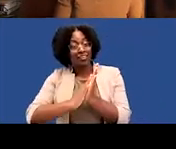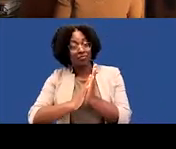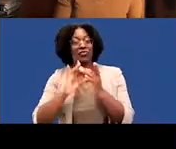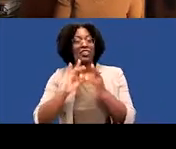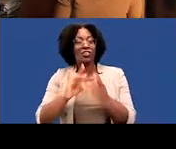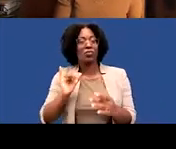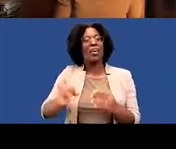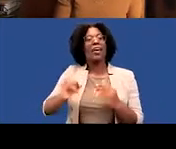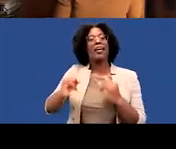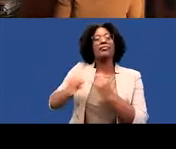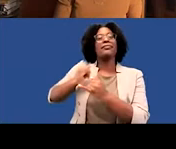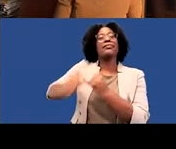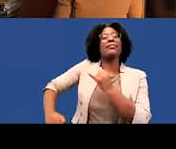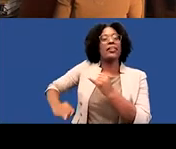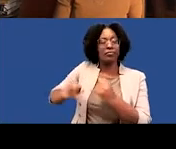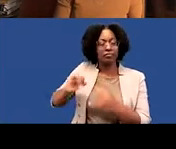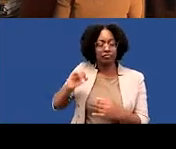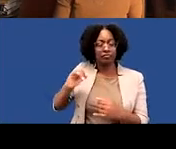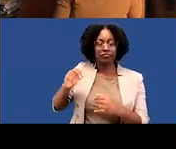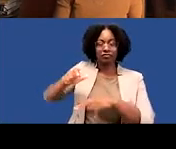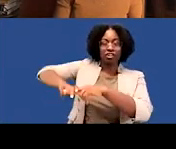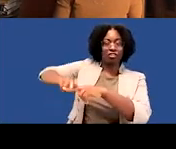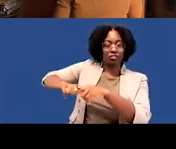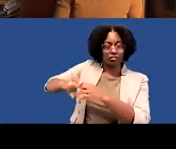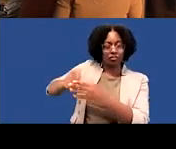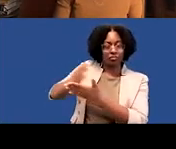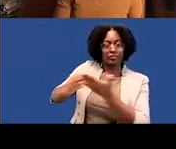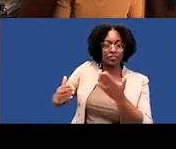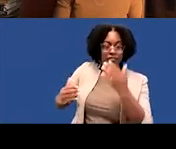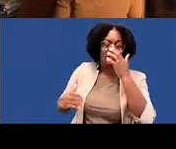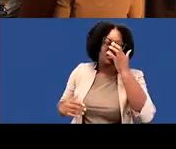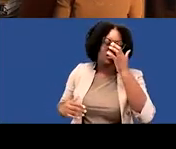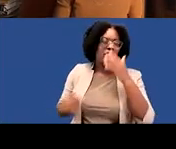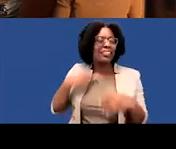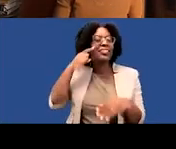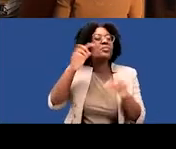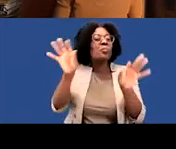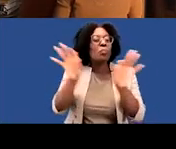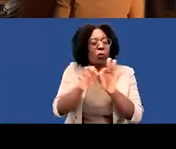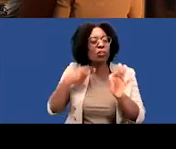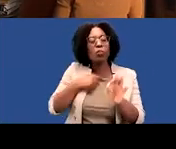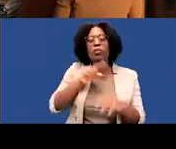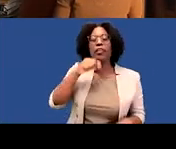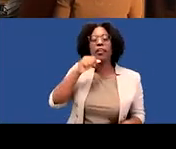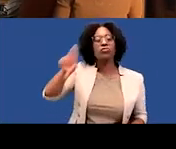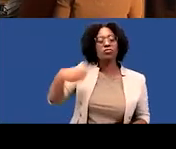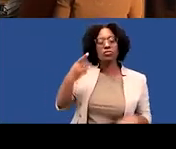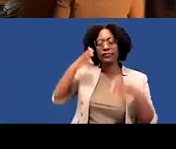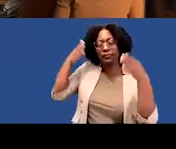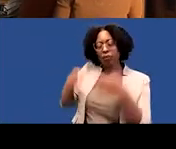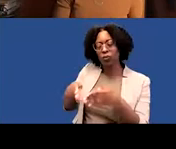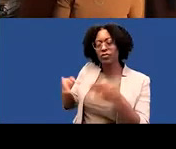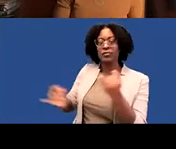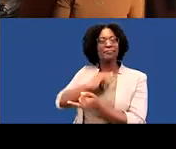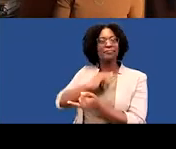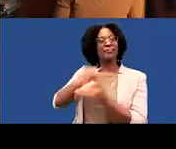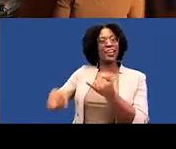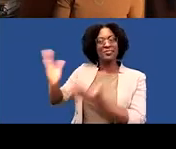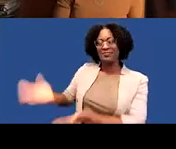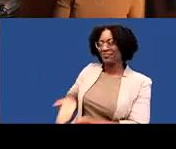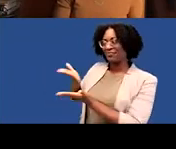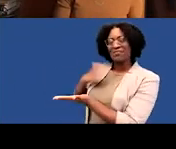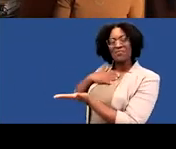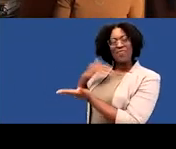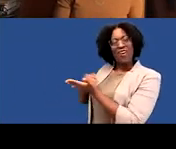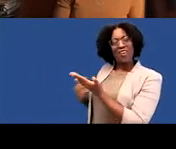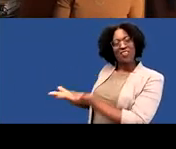because it feels so important to the final piece. I think that the process informs so much of